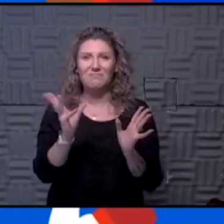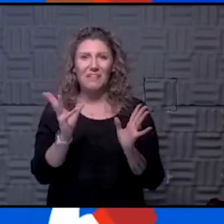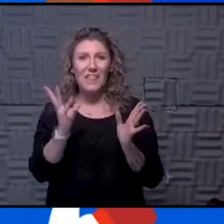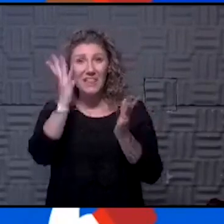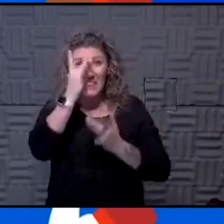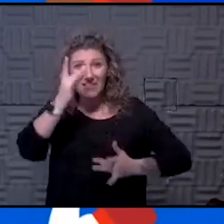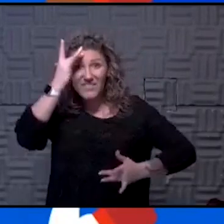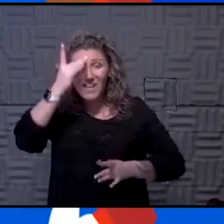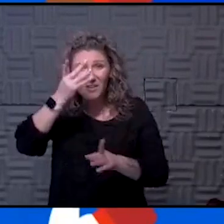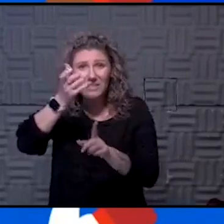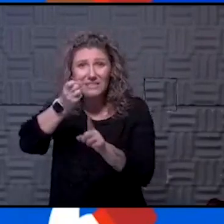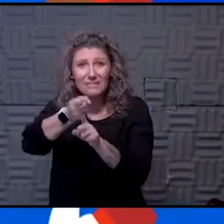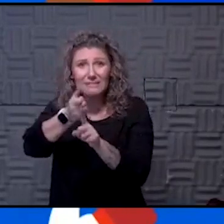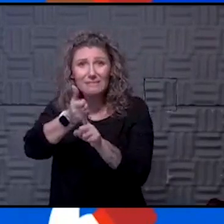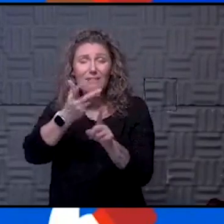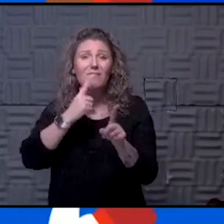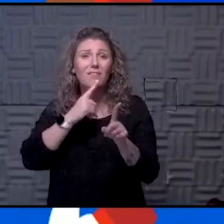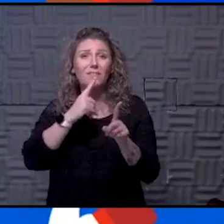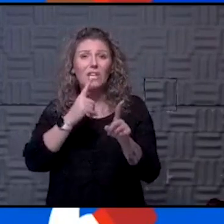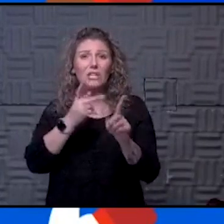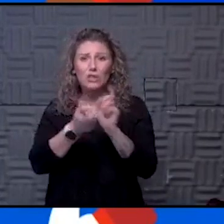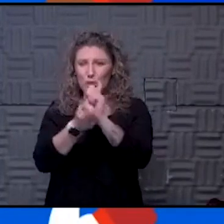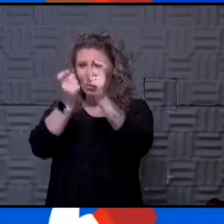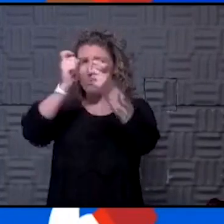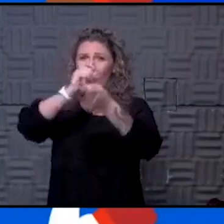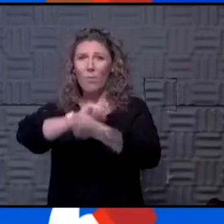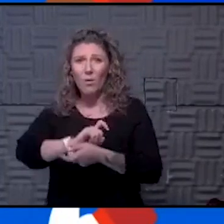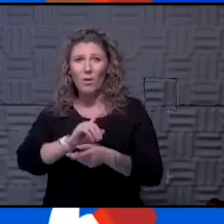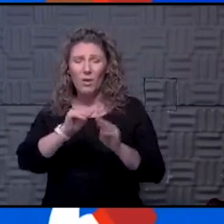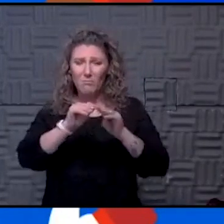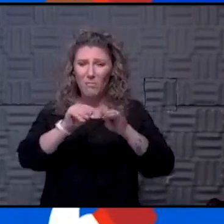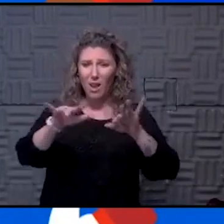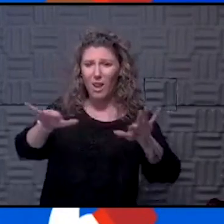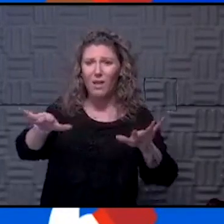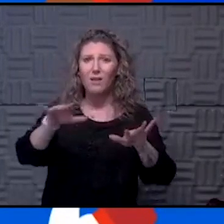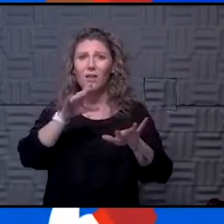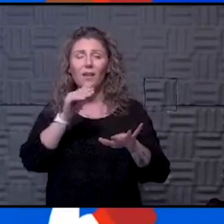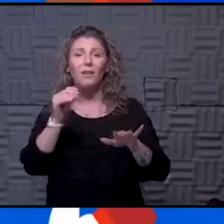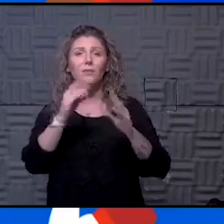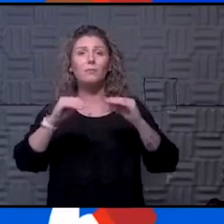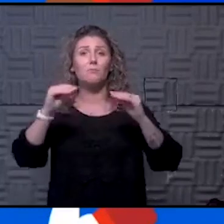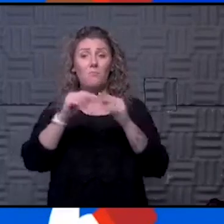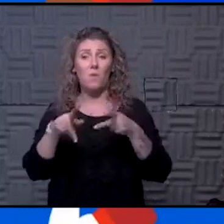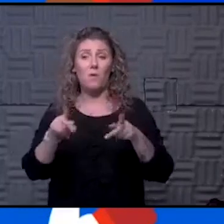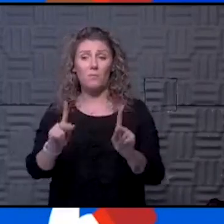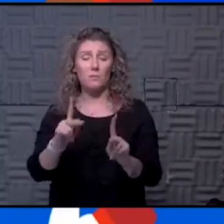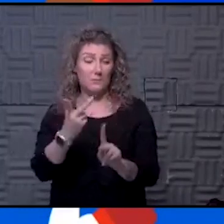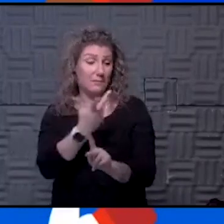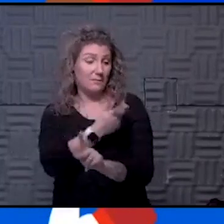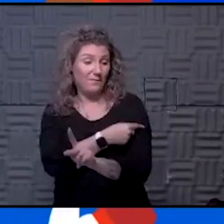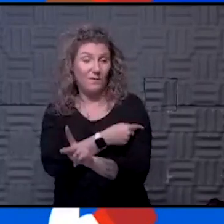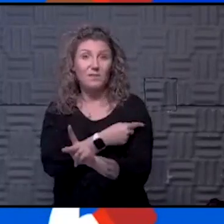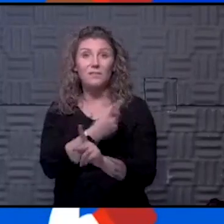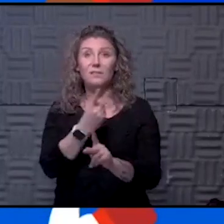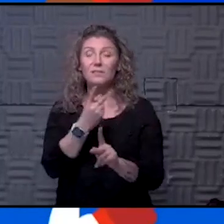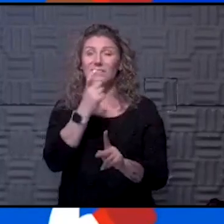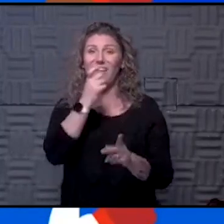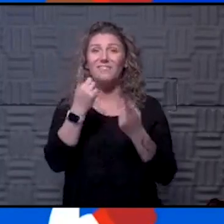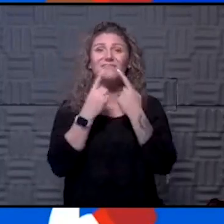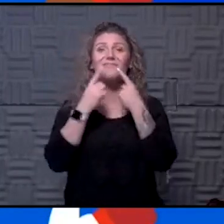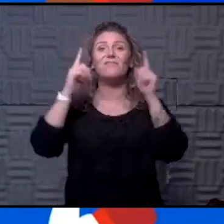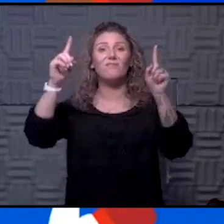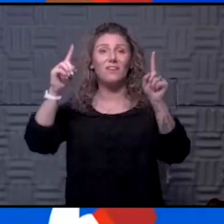to mutate. And the more opportunity we give for our vaccines to become less